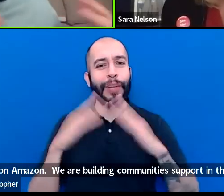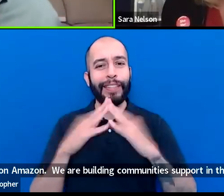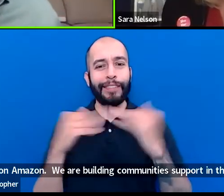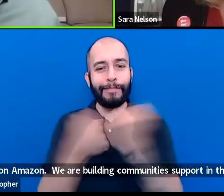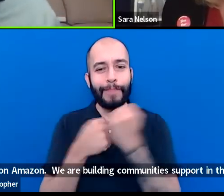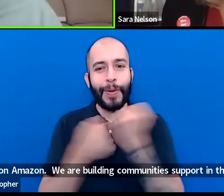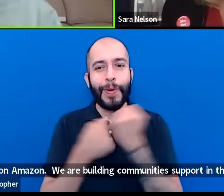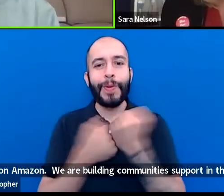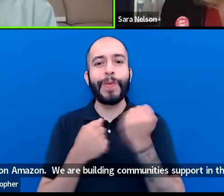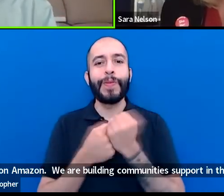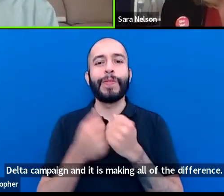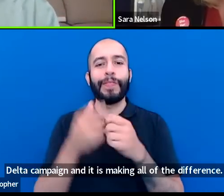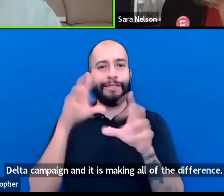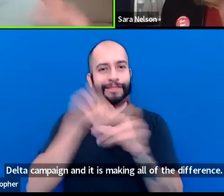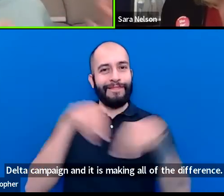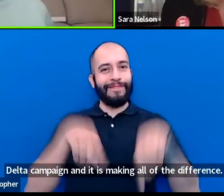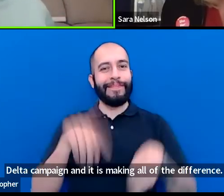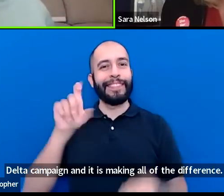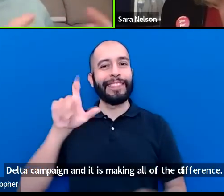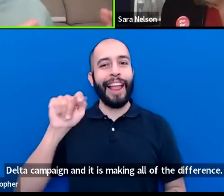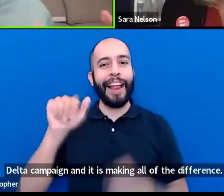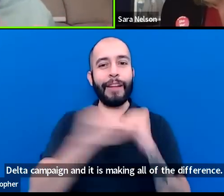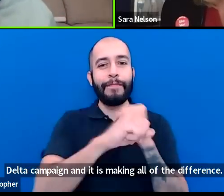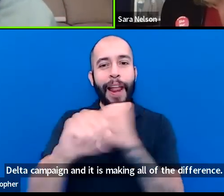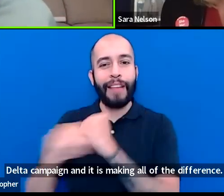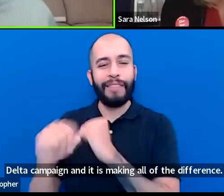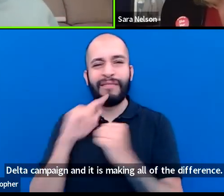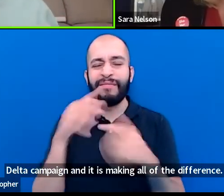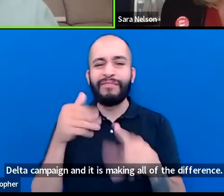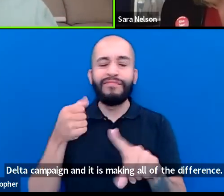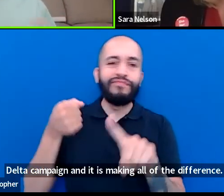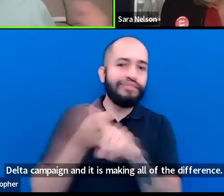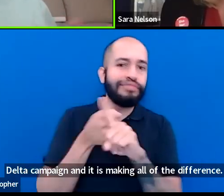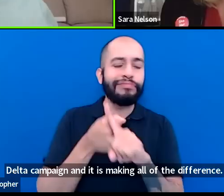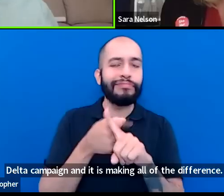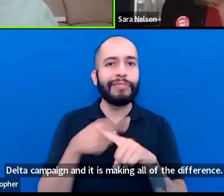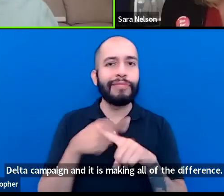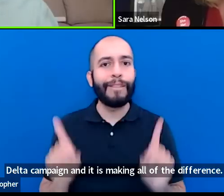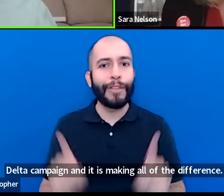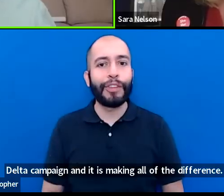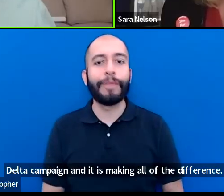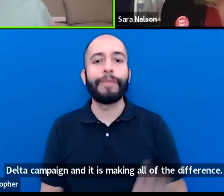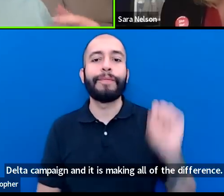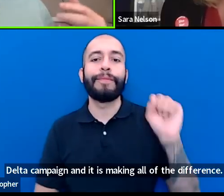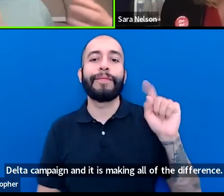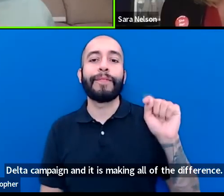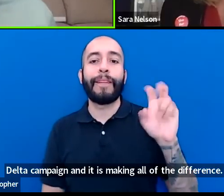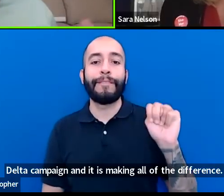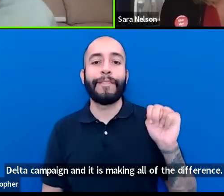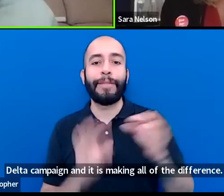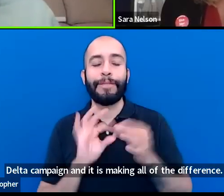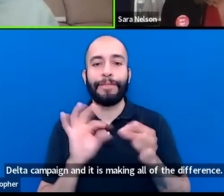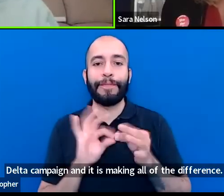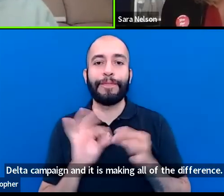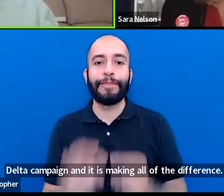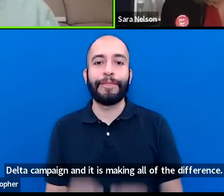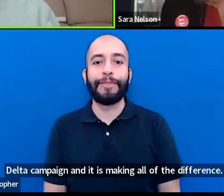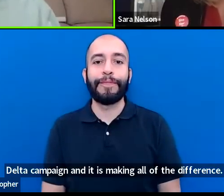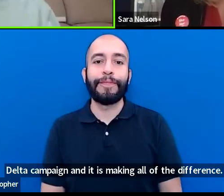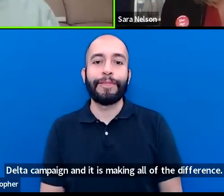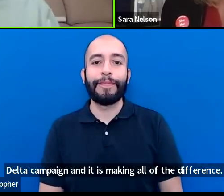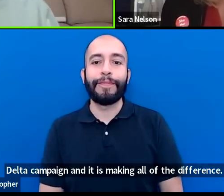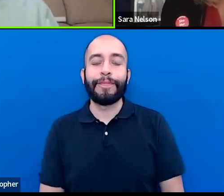ways sounds very simple, but is profound when you're talking to audiences of workers interested in unionizing, or labor leaders who aren't doing